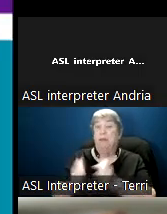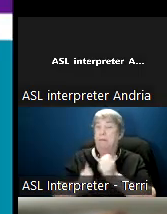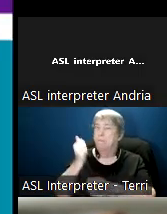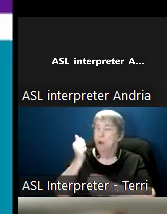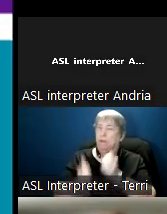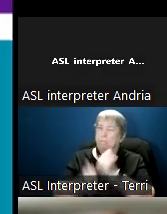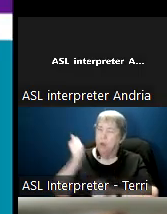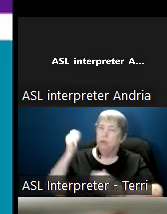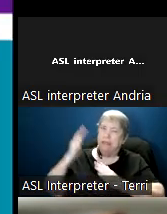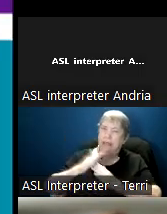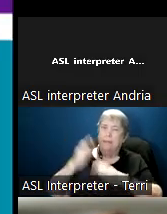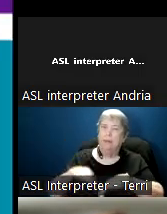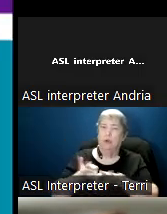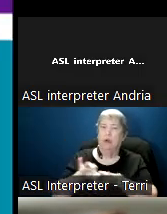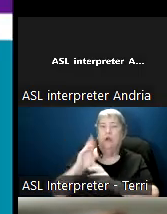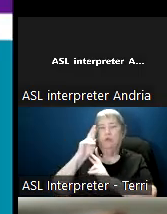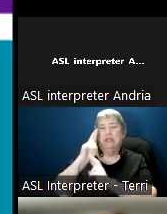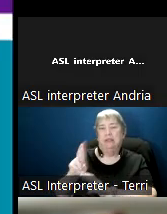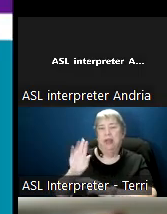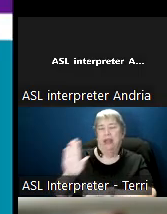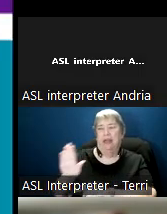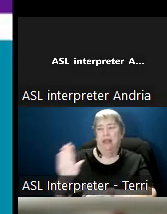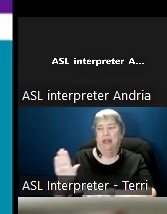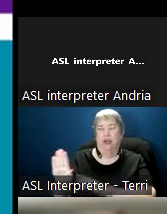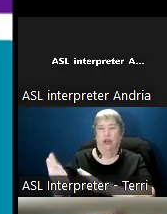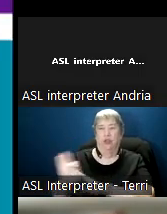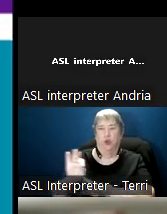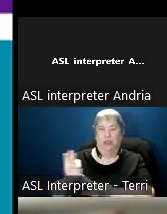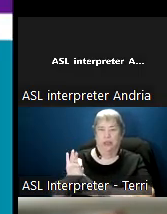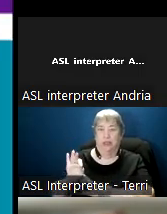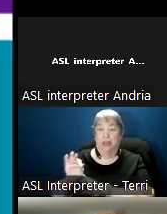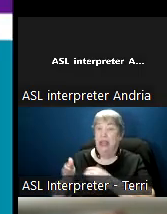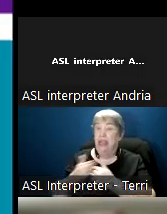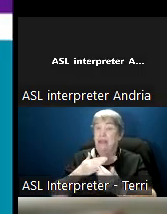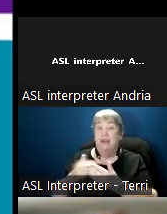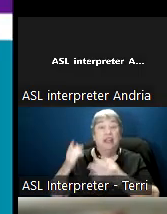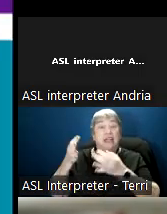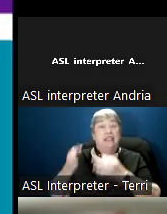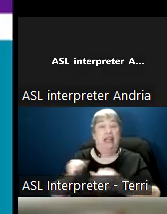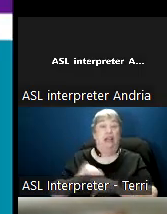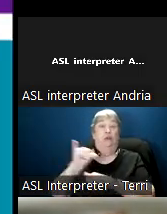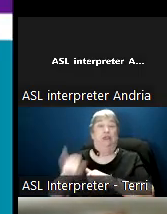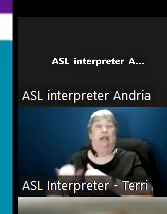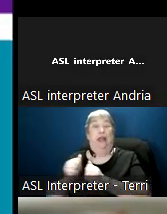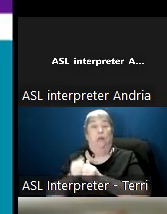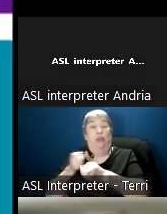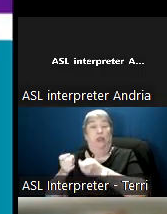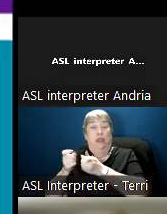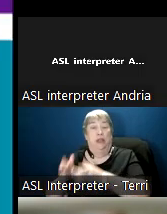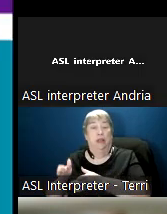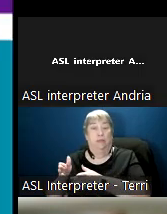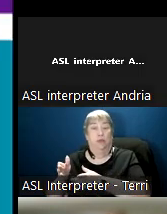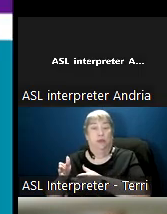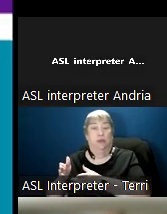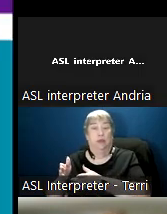Victims, survivors are the experts in their own lives. They know that leaving is